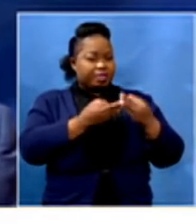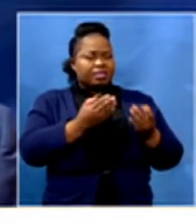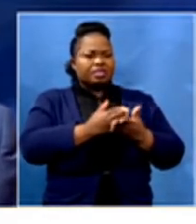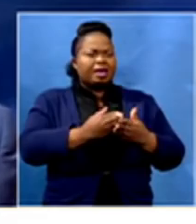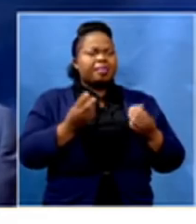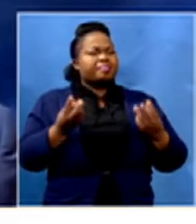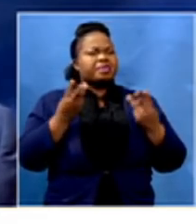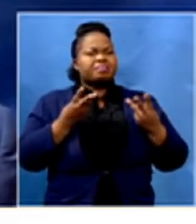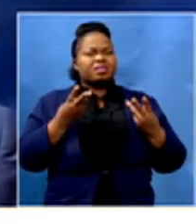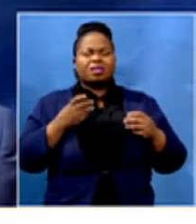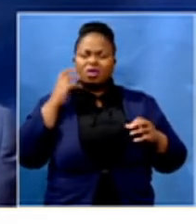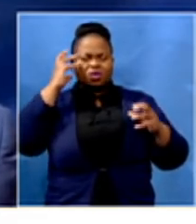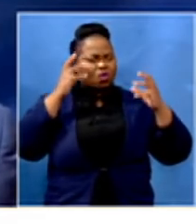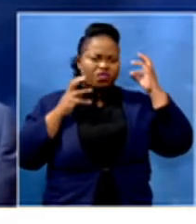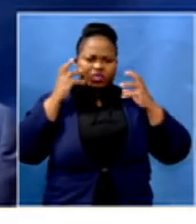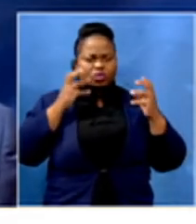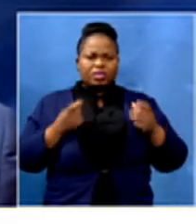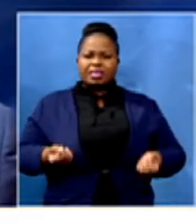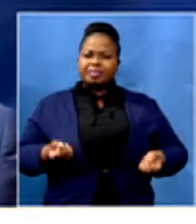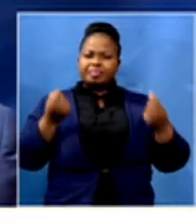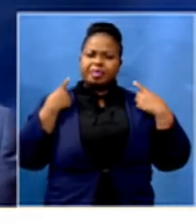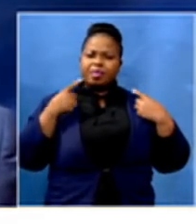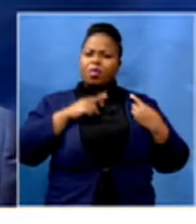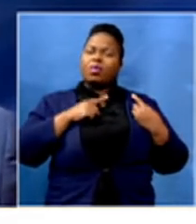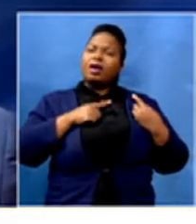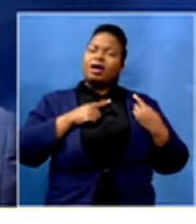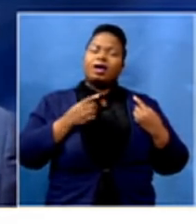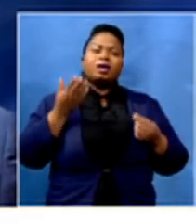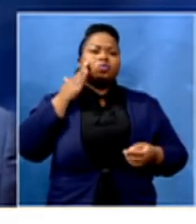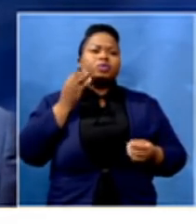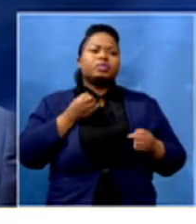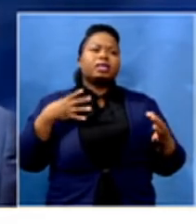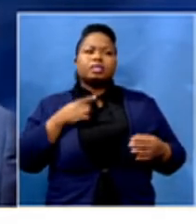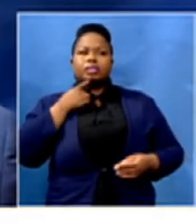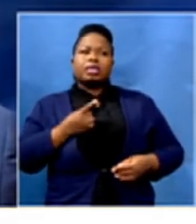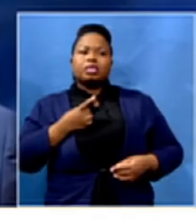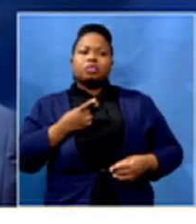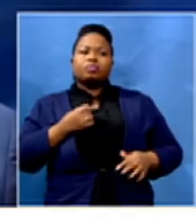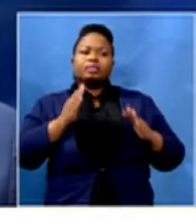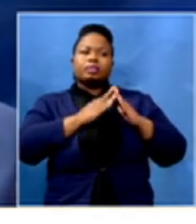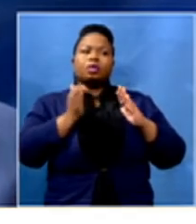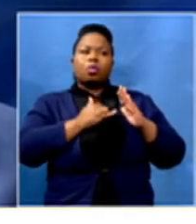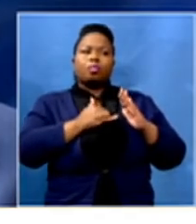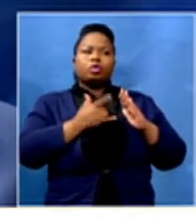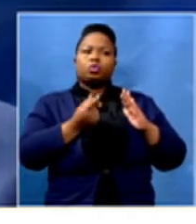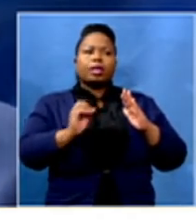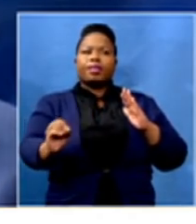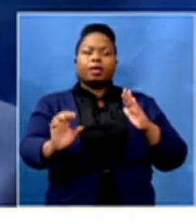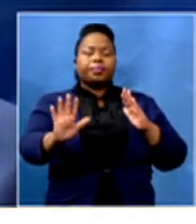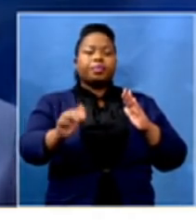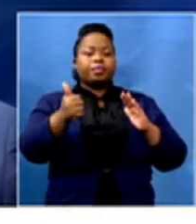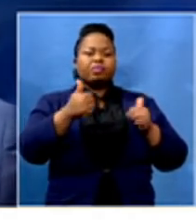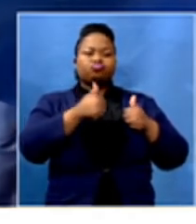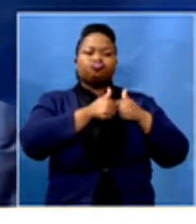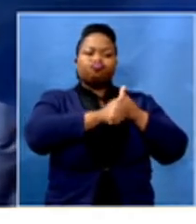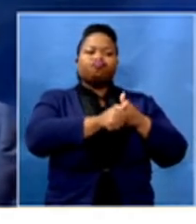battling to understand the move. In the beginning, it was kind of, you know, don't do anything, sit tight. That was the order, and we did it.